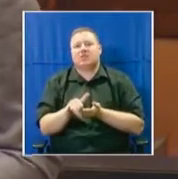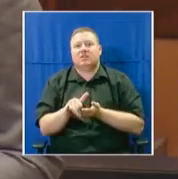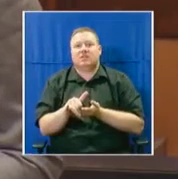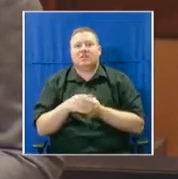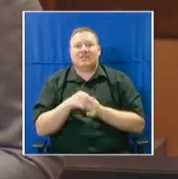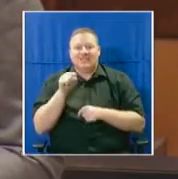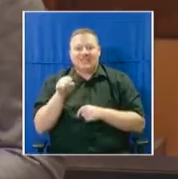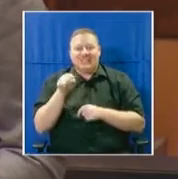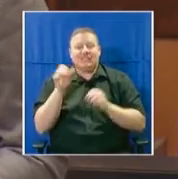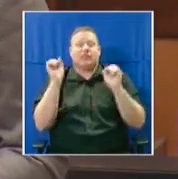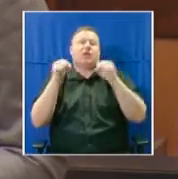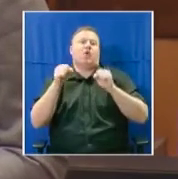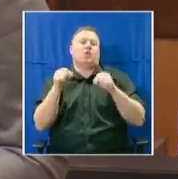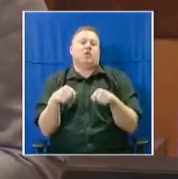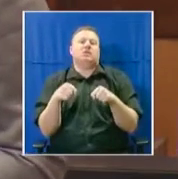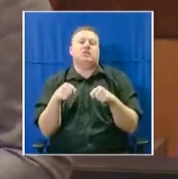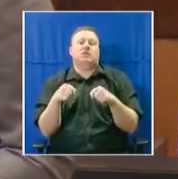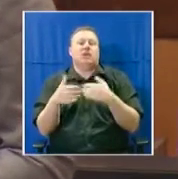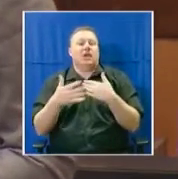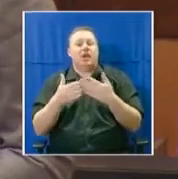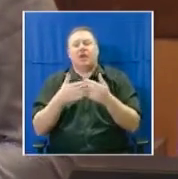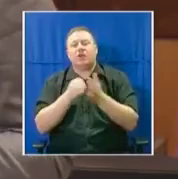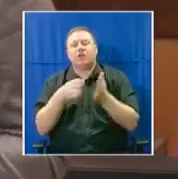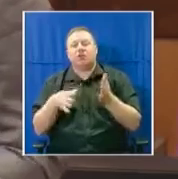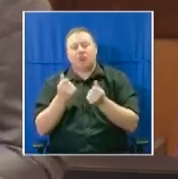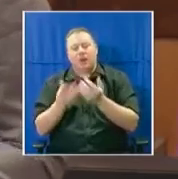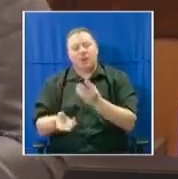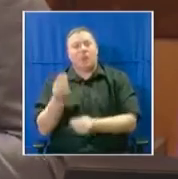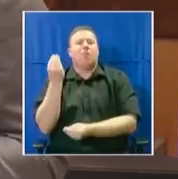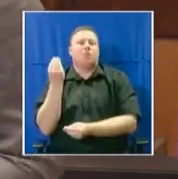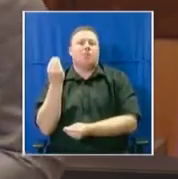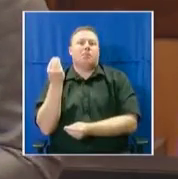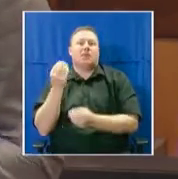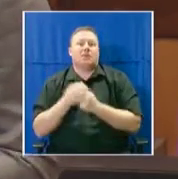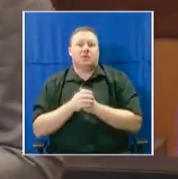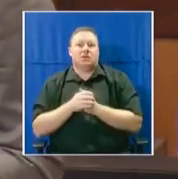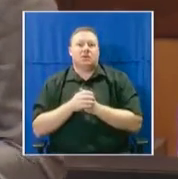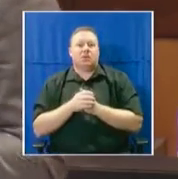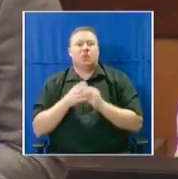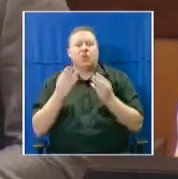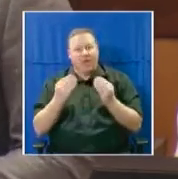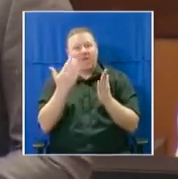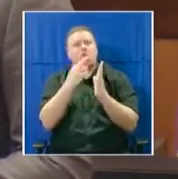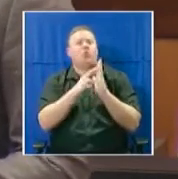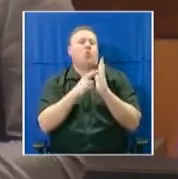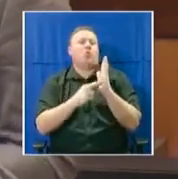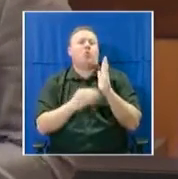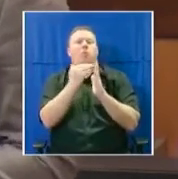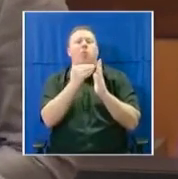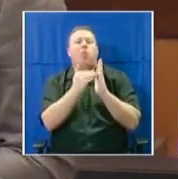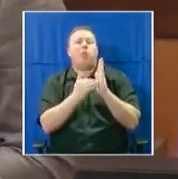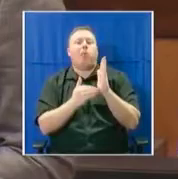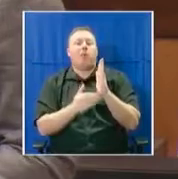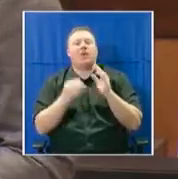what will guarantee every student from receiving any money. But we have in place measures which will guarantee that